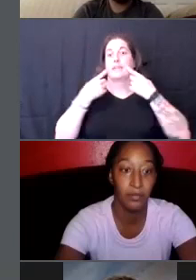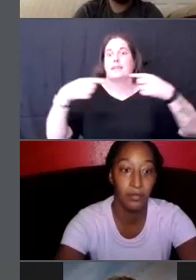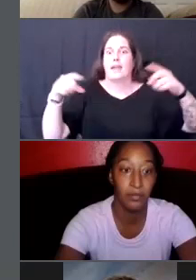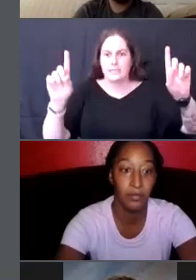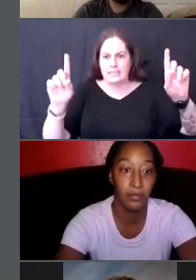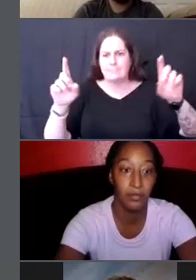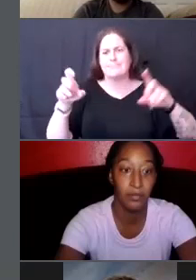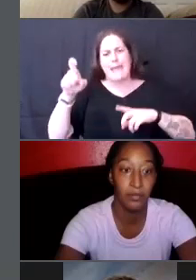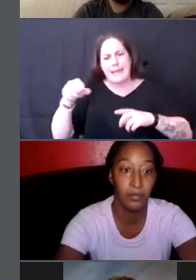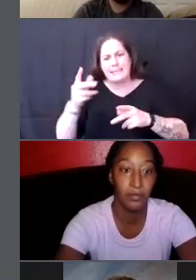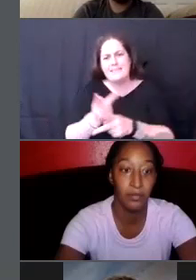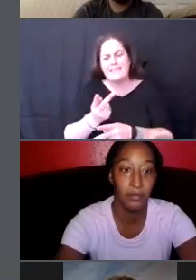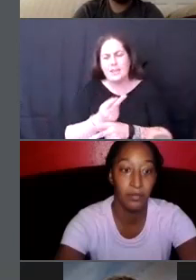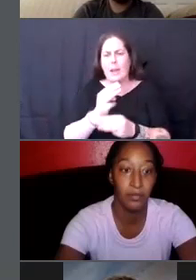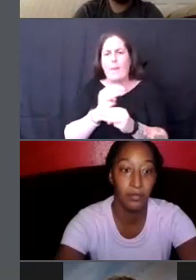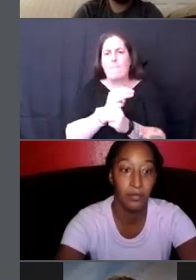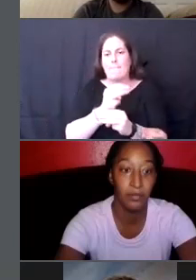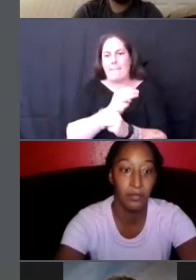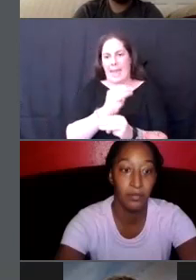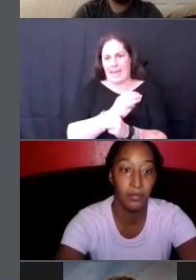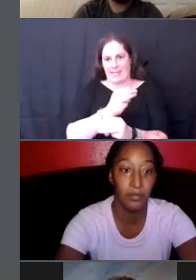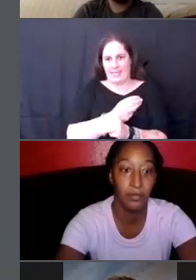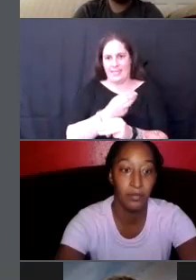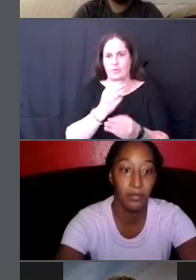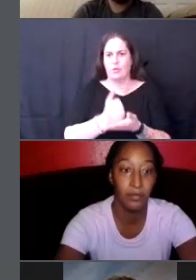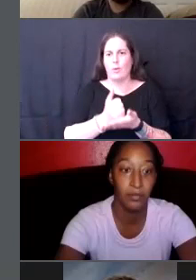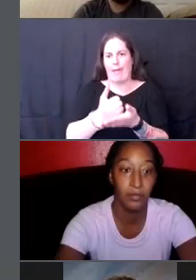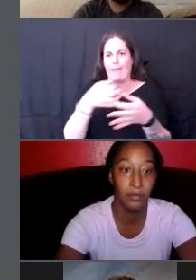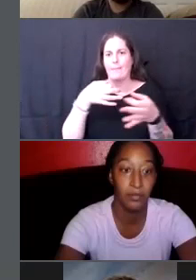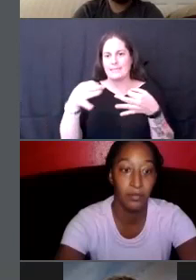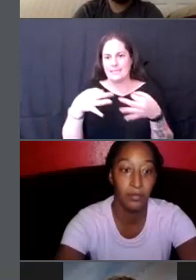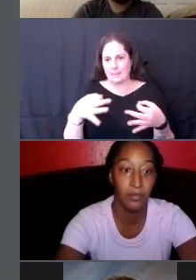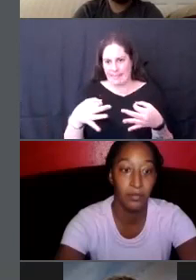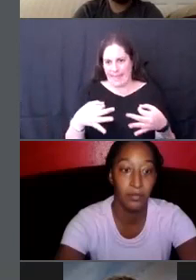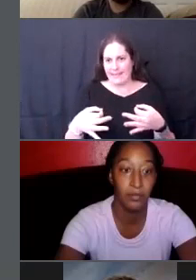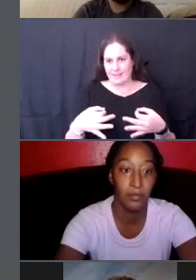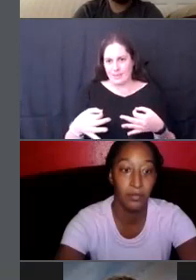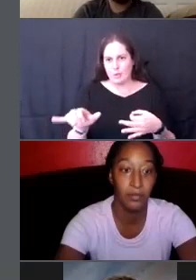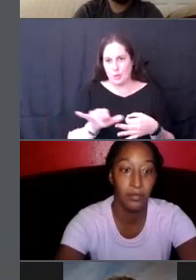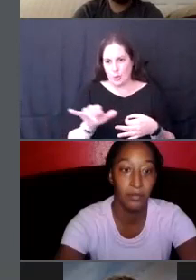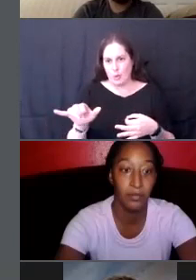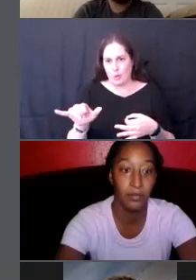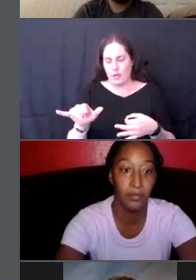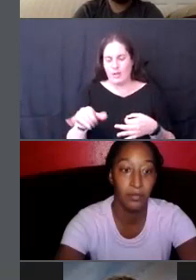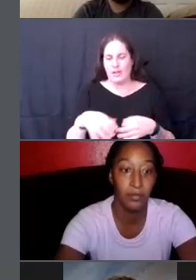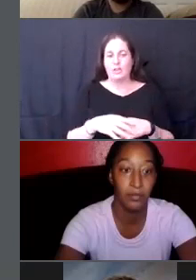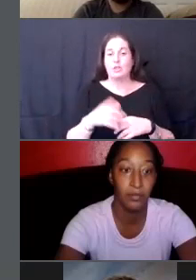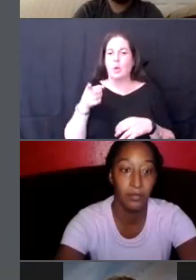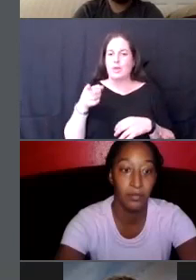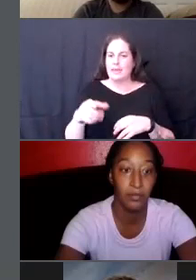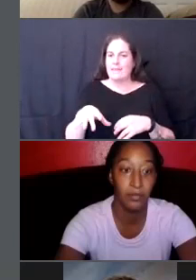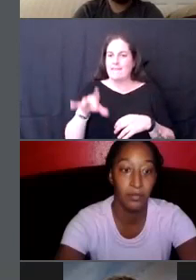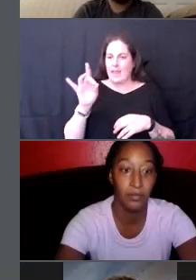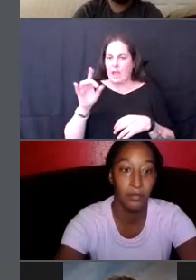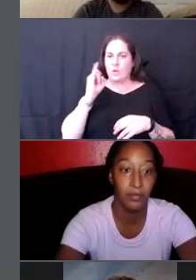worked out to explain it. And so what he figured out is that if we pick any